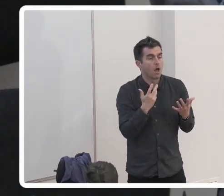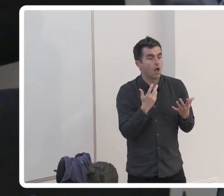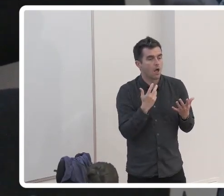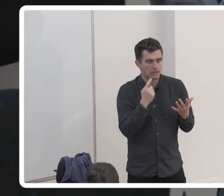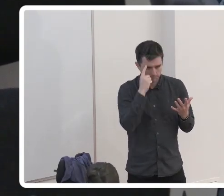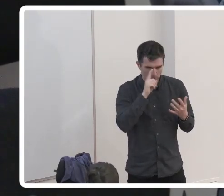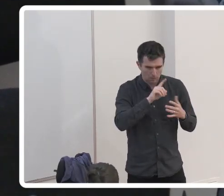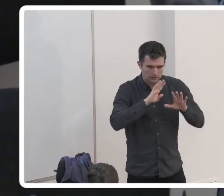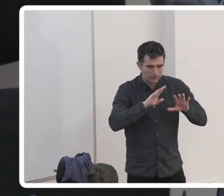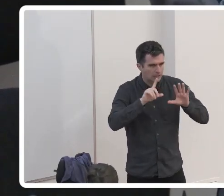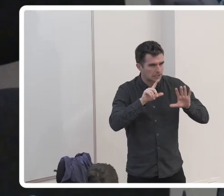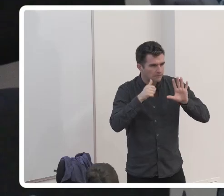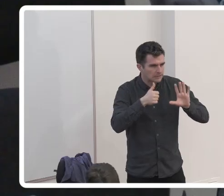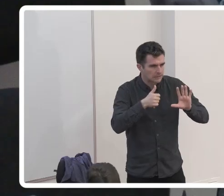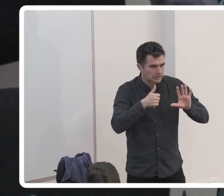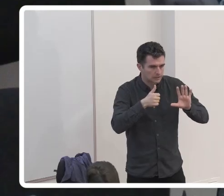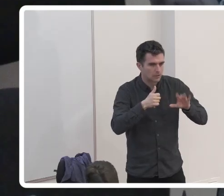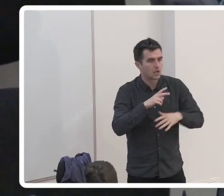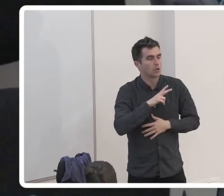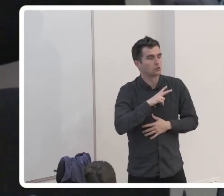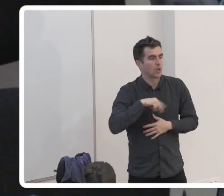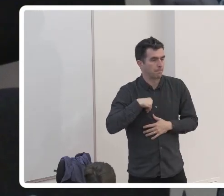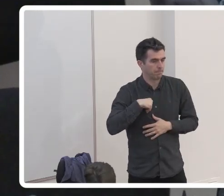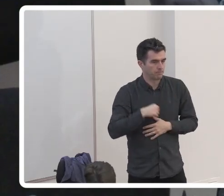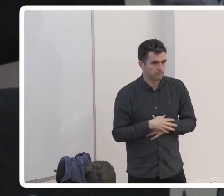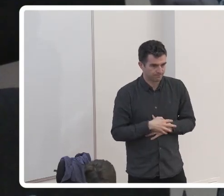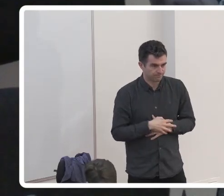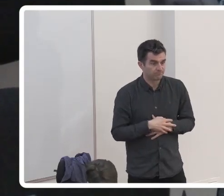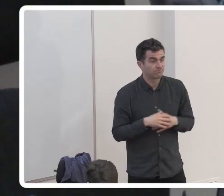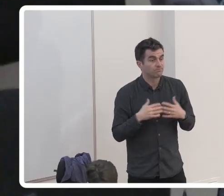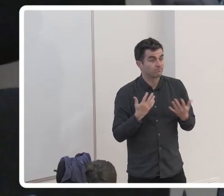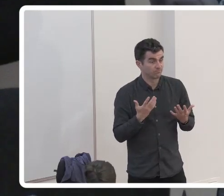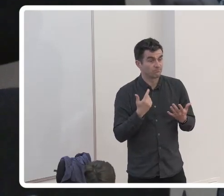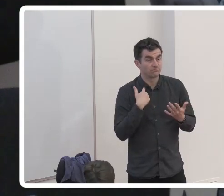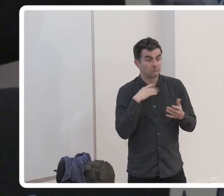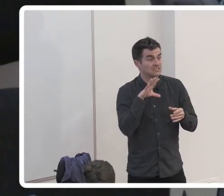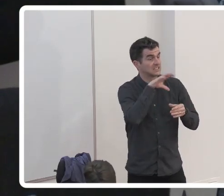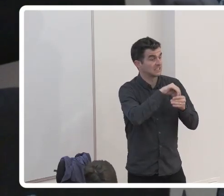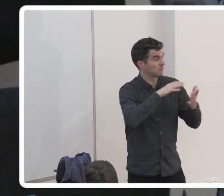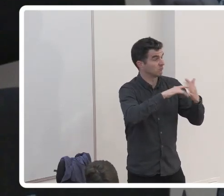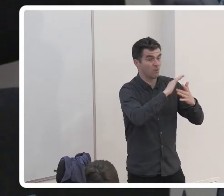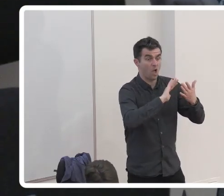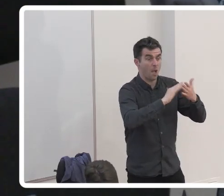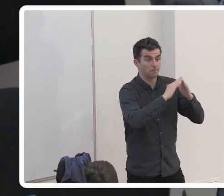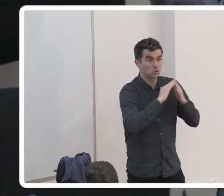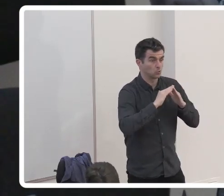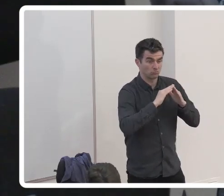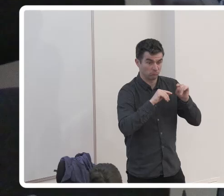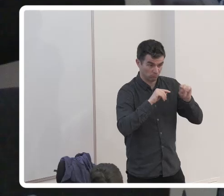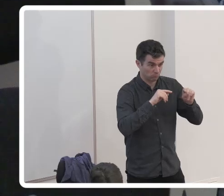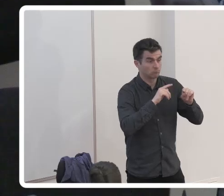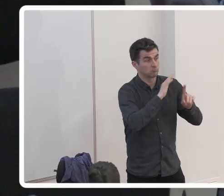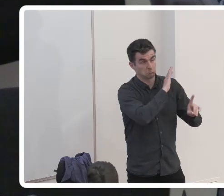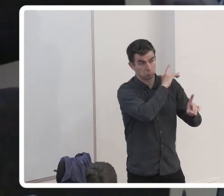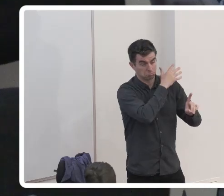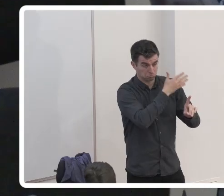2008. Association for Self-Advocacy was the first association of persons with intellectual disabilities in Croatia and this